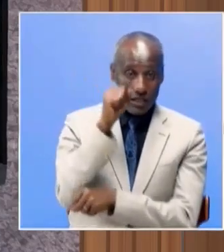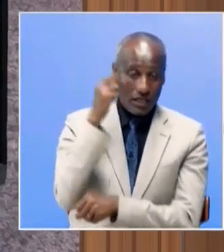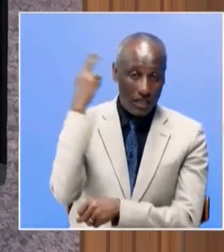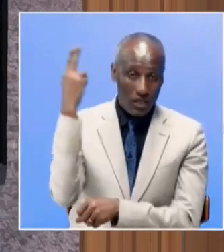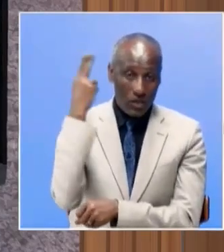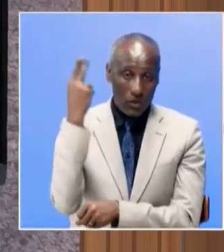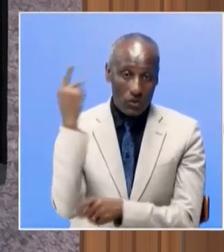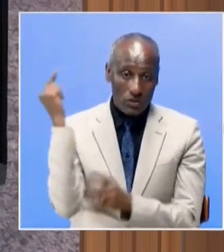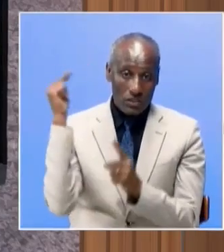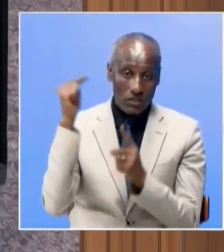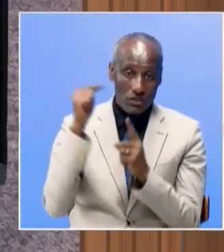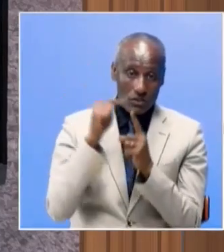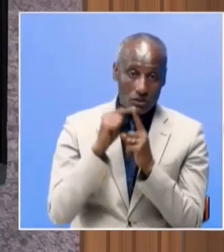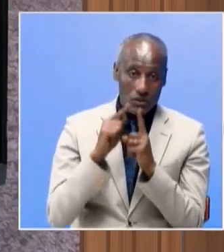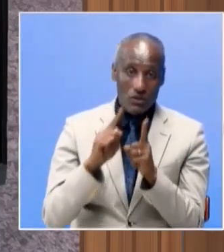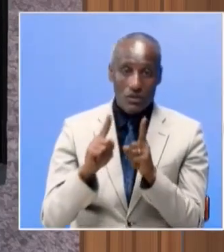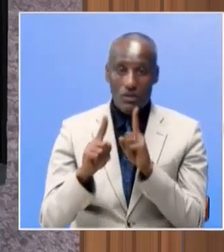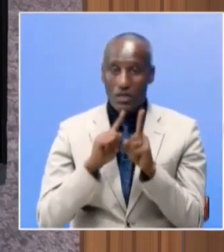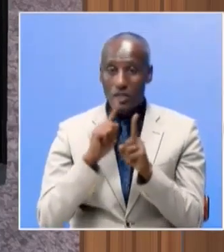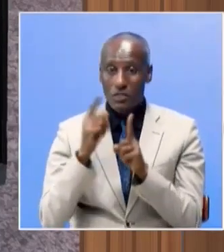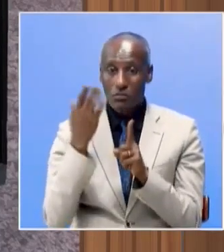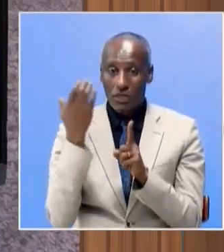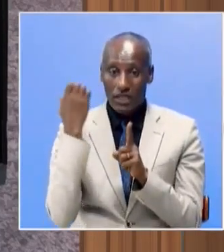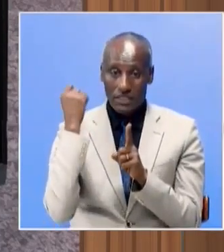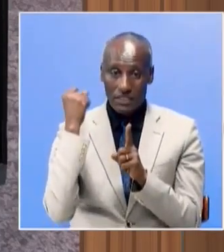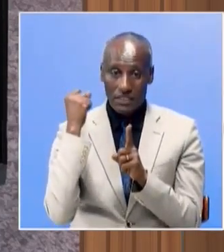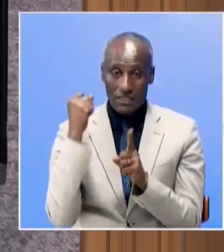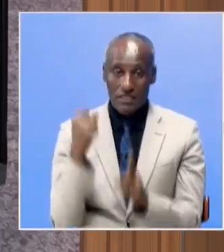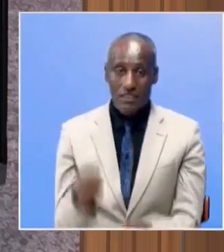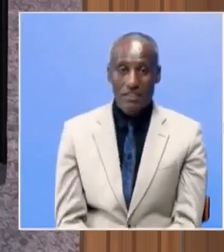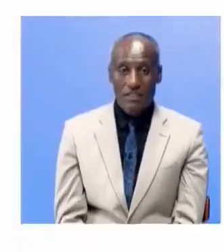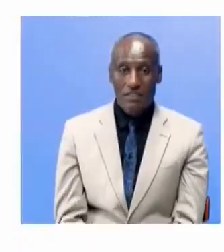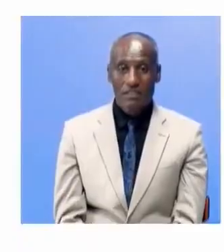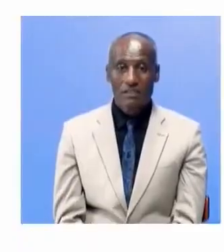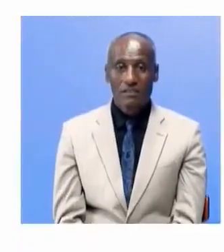unfriendly. Yes? Look.